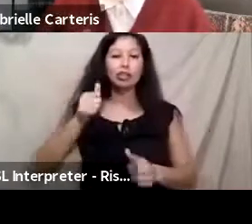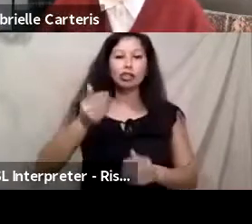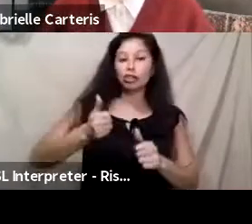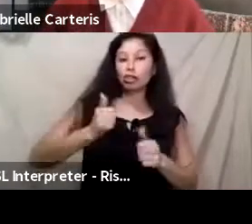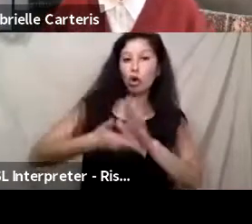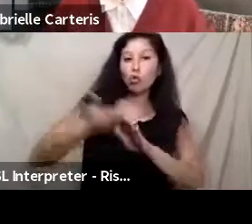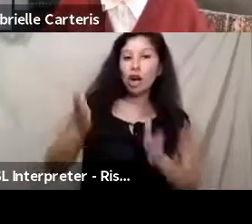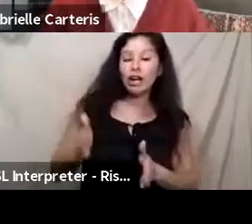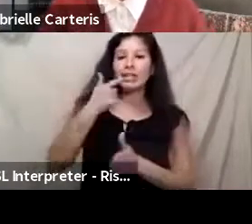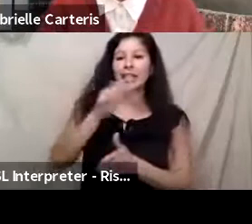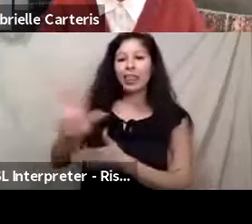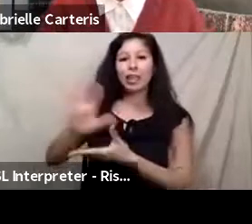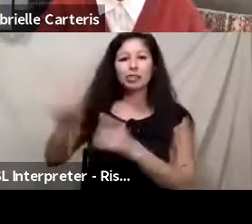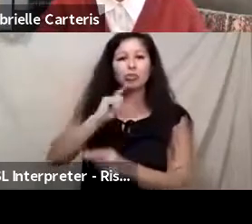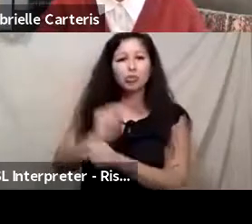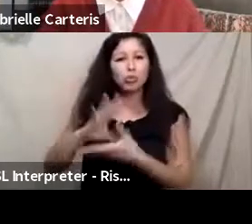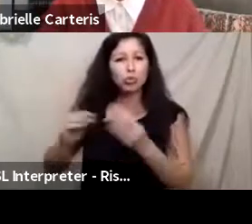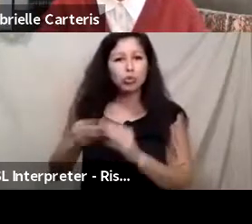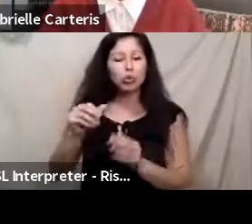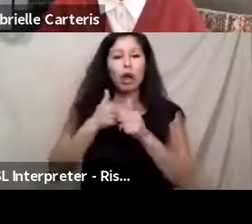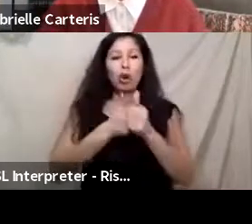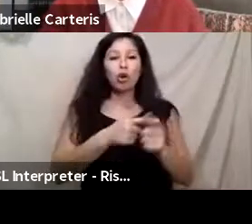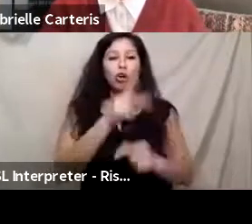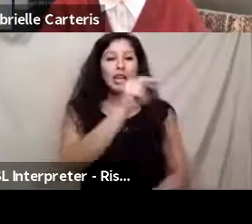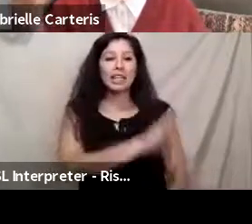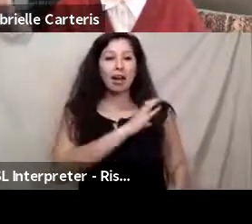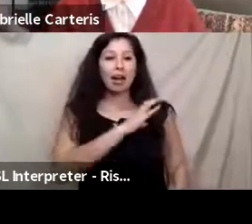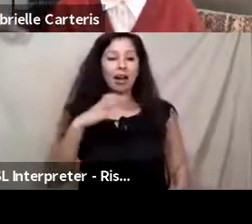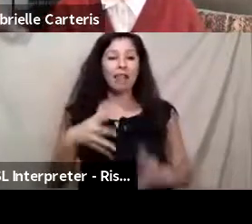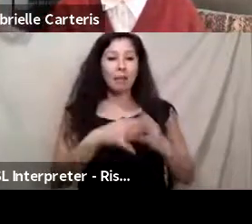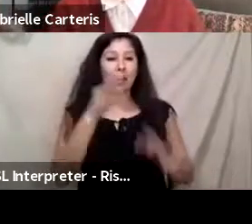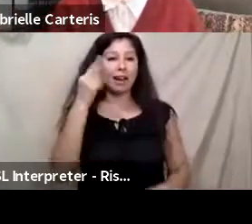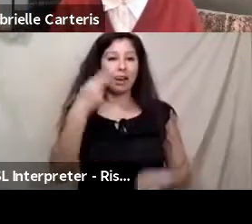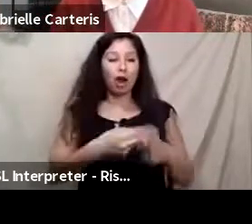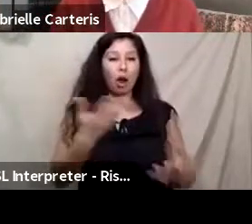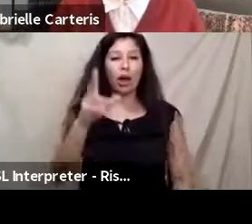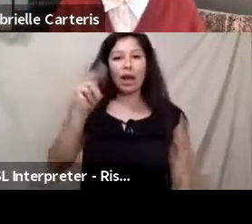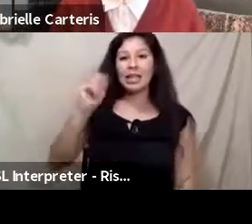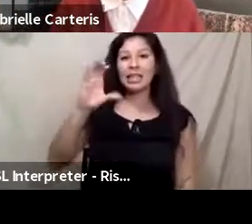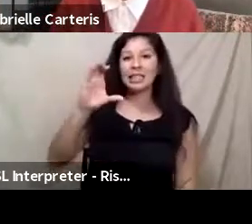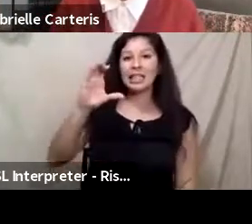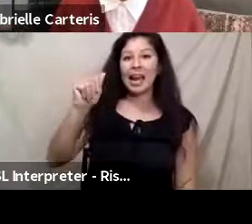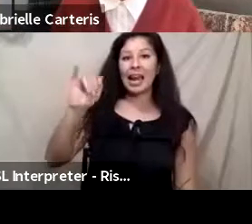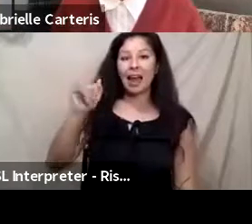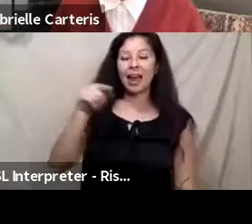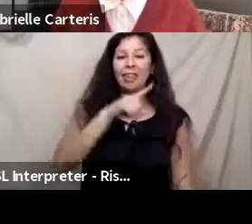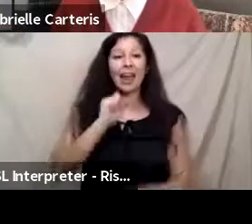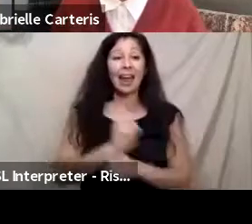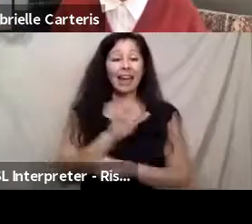true stories. And according to the National Congress of American Indians, which is known as NCAI, there are